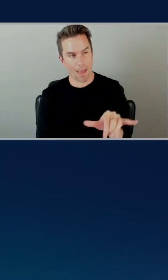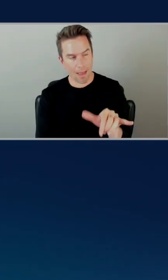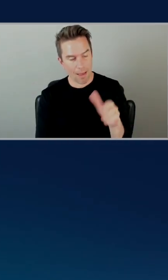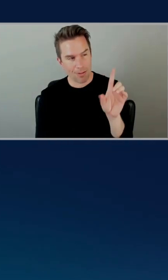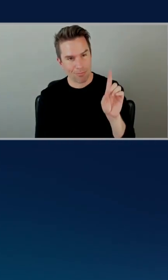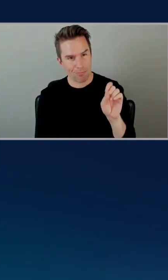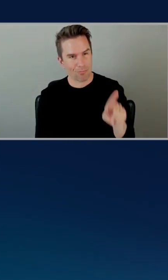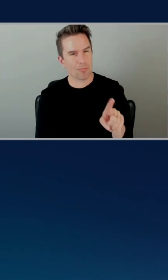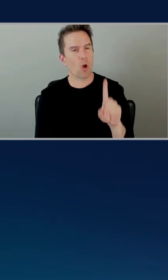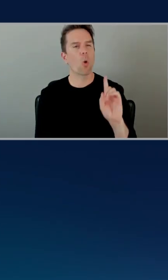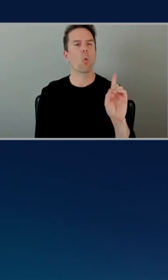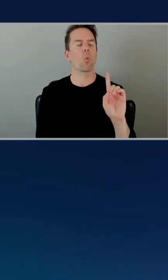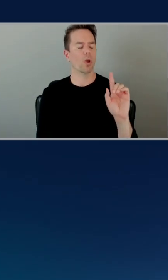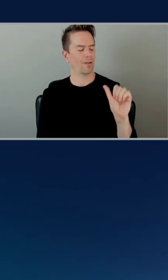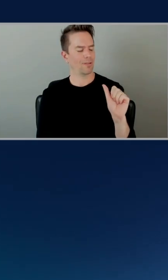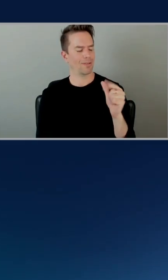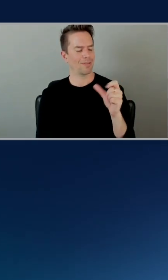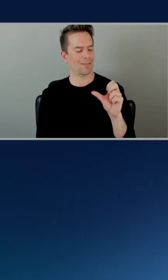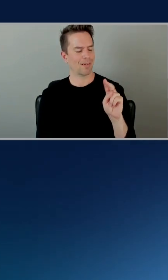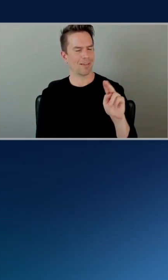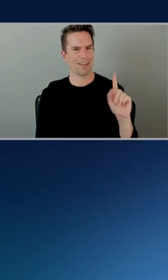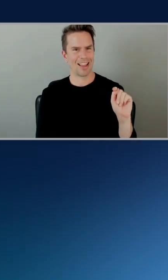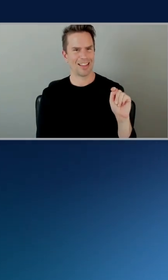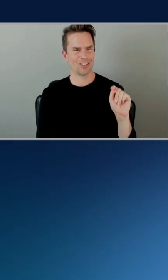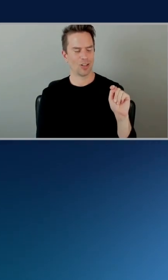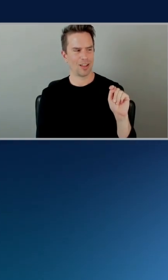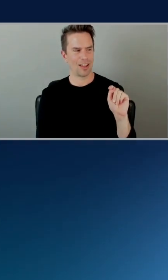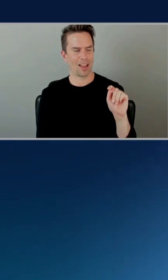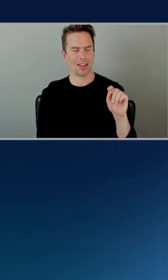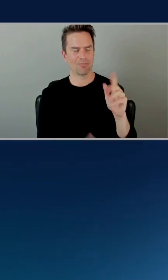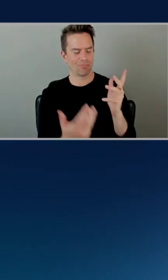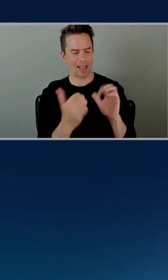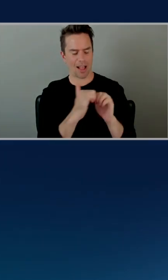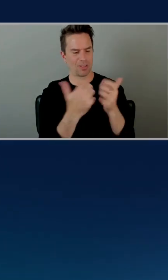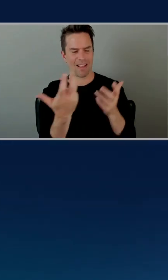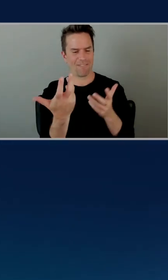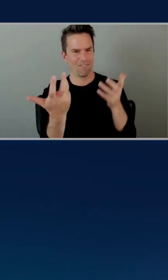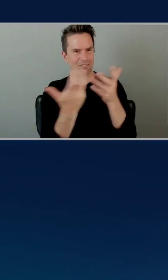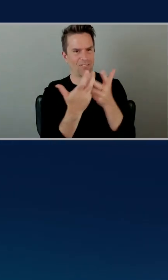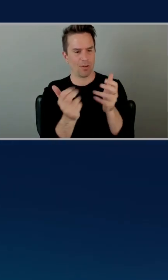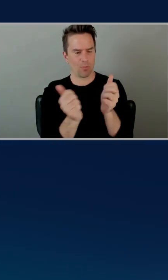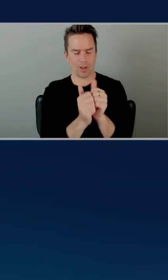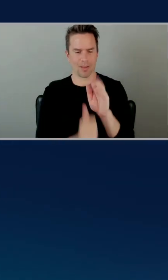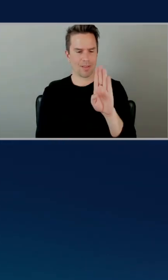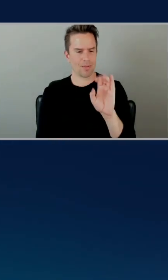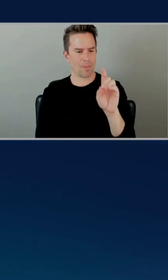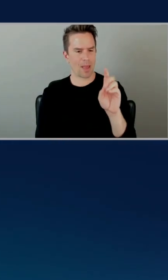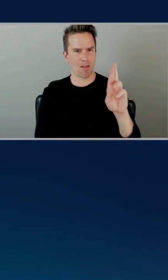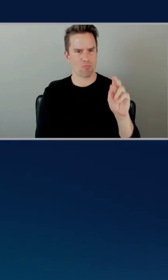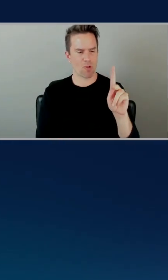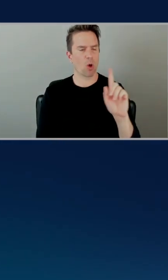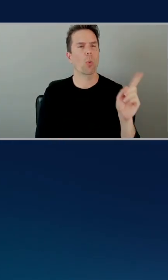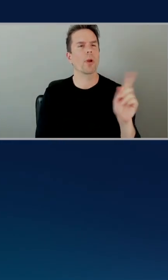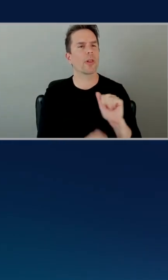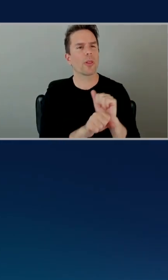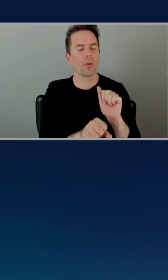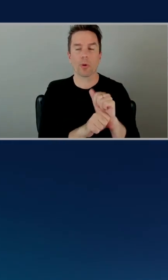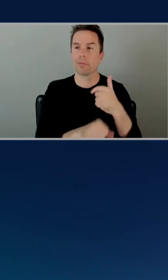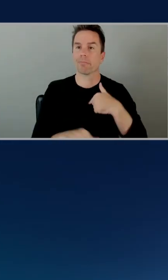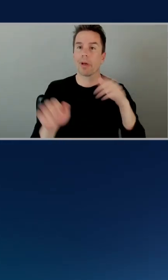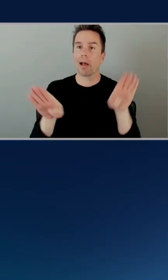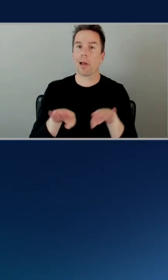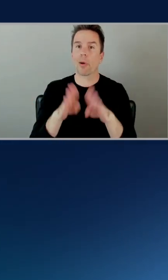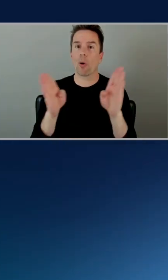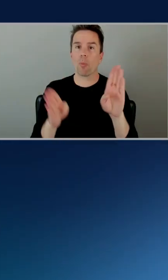does an agent fit into somebody working with Bedrock, right? I open up Bedrock. I'm exploring the